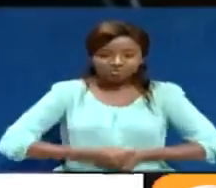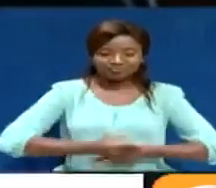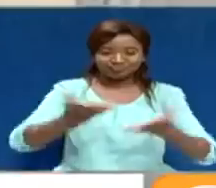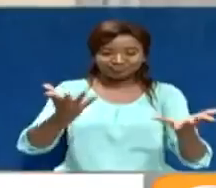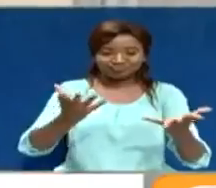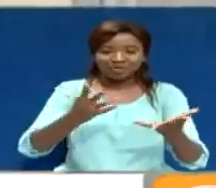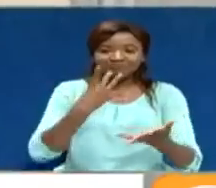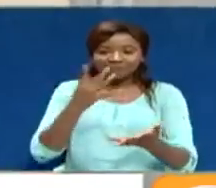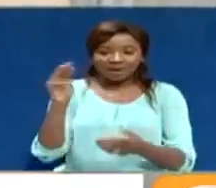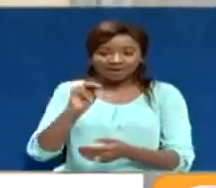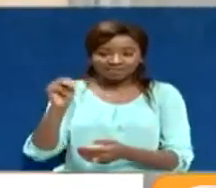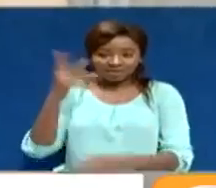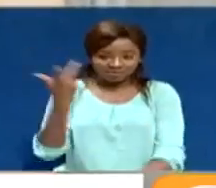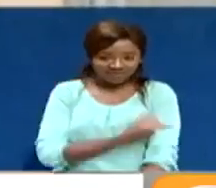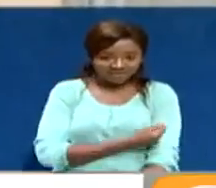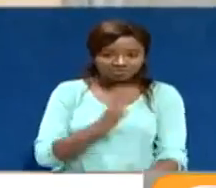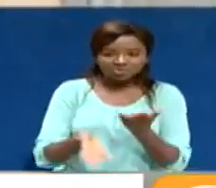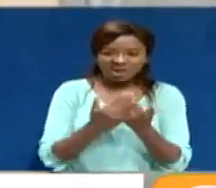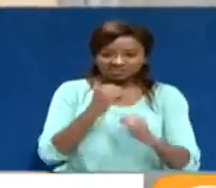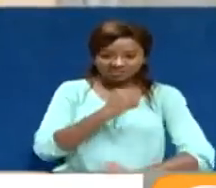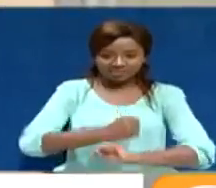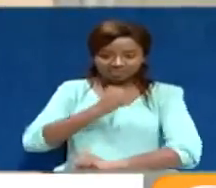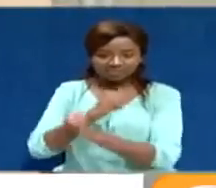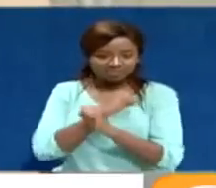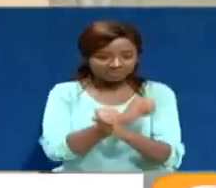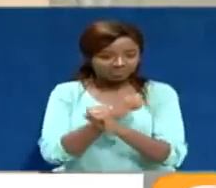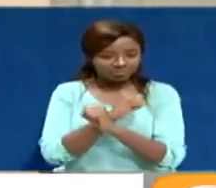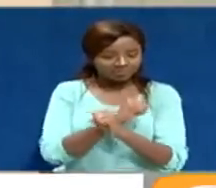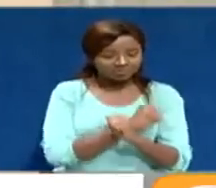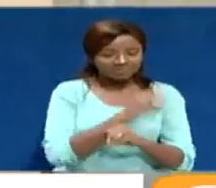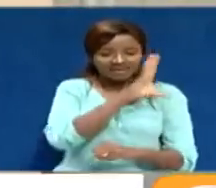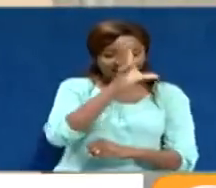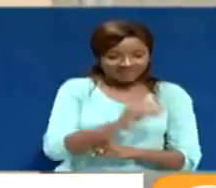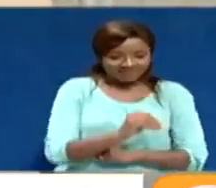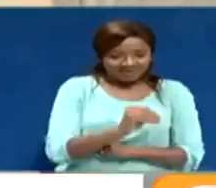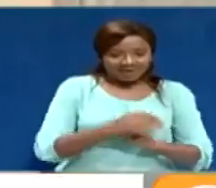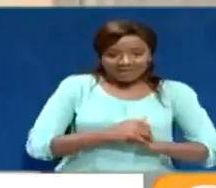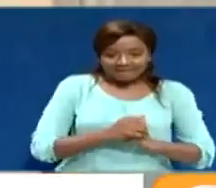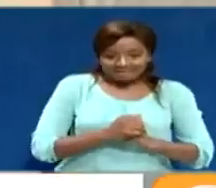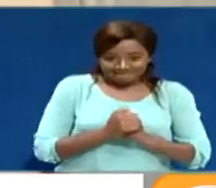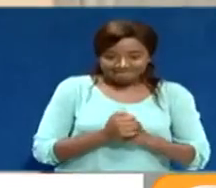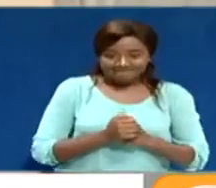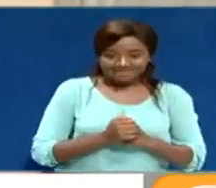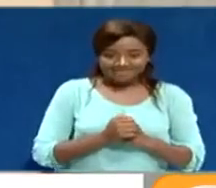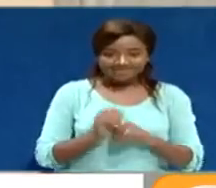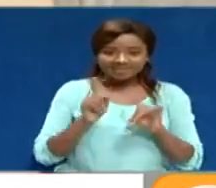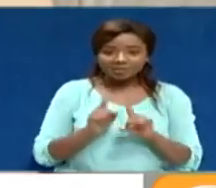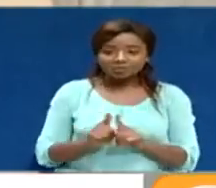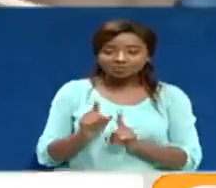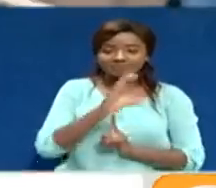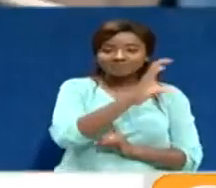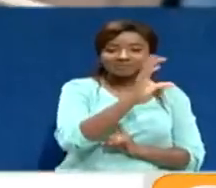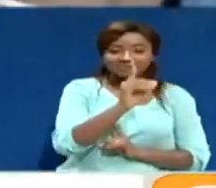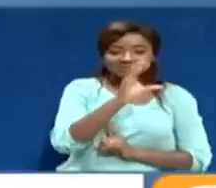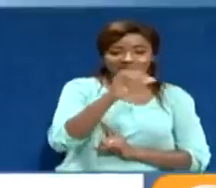jab to cushion the continent from global supply constraints. The Africa Center for Disease Control now says